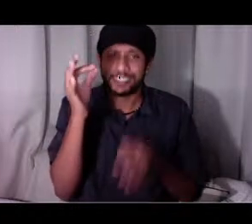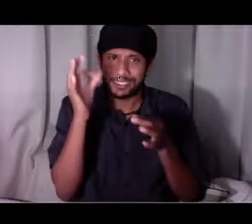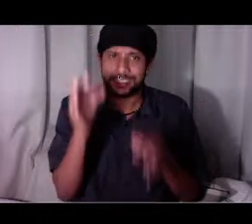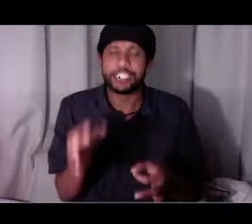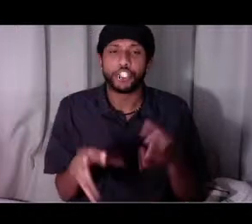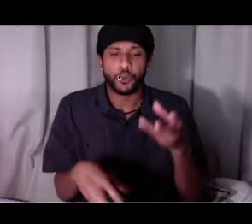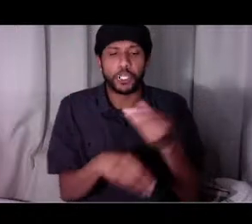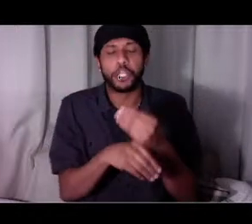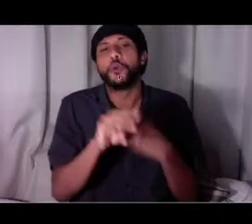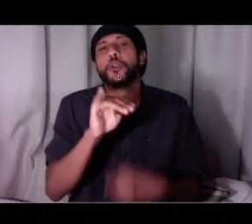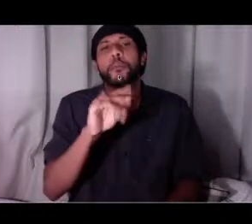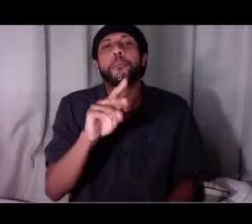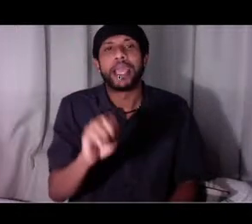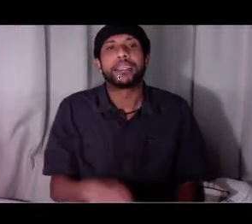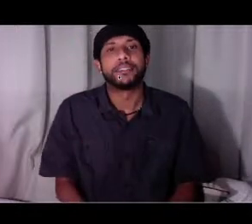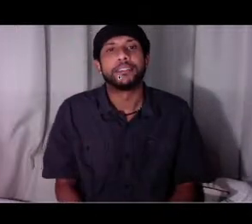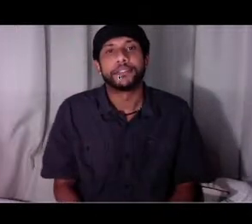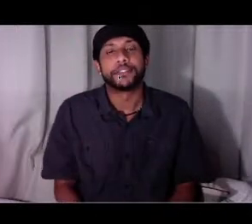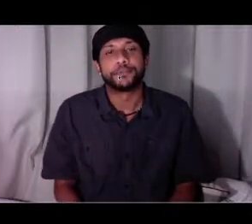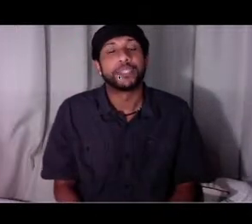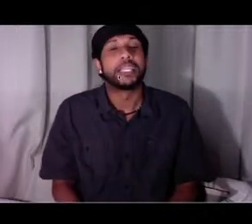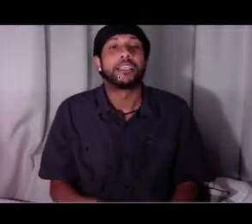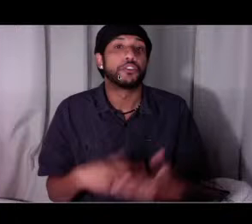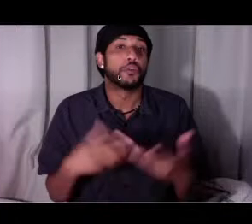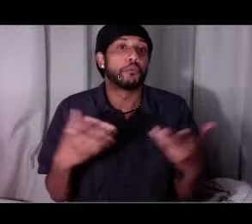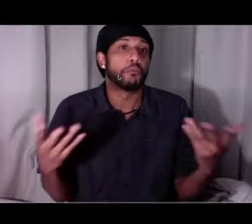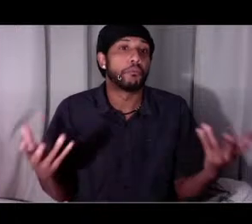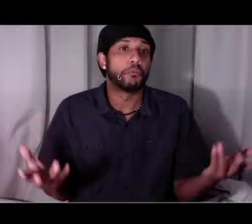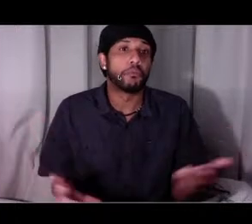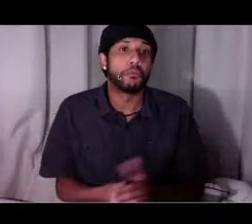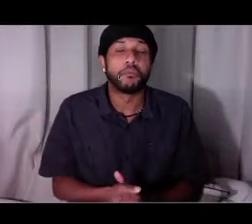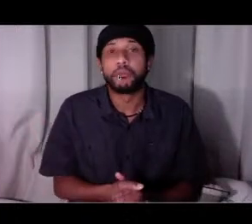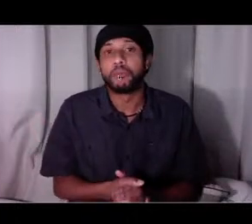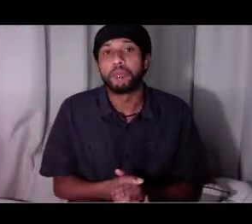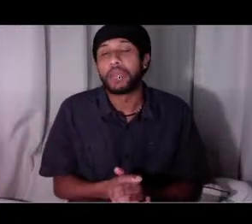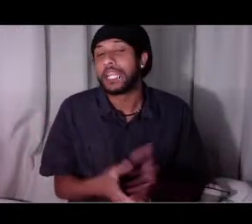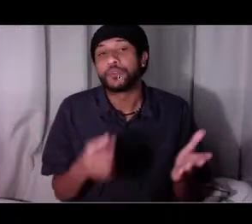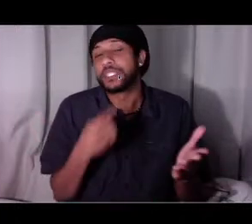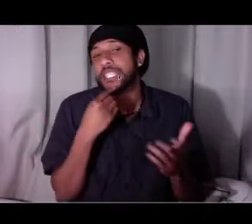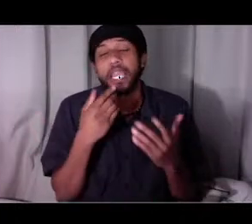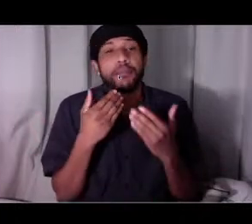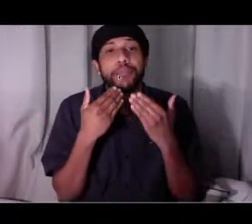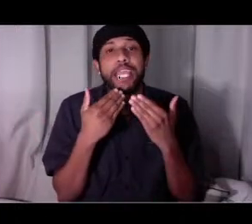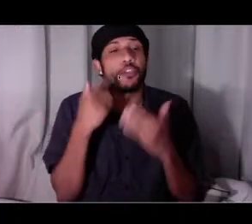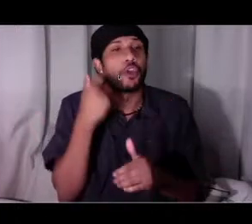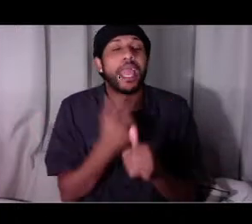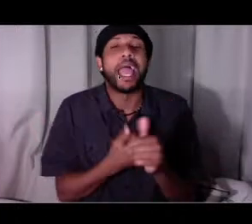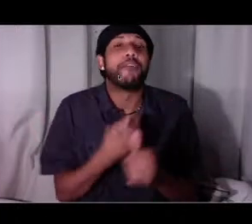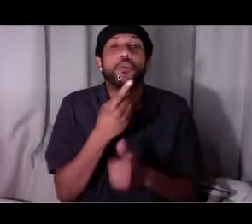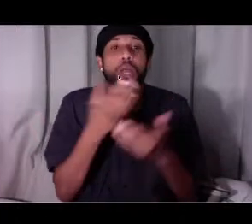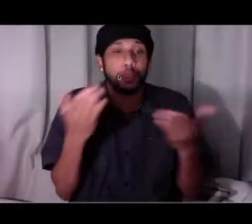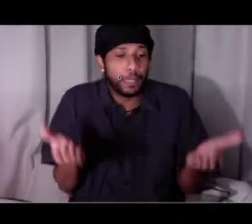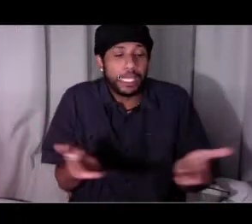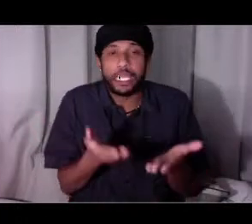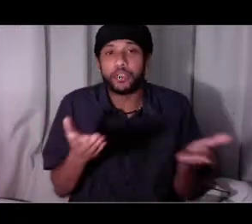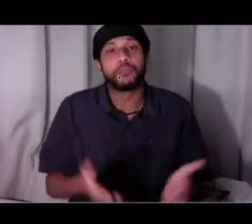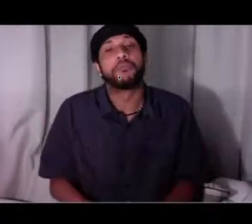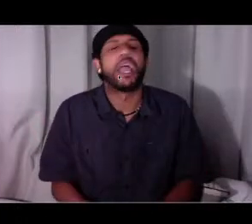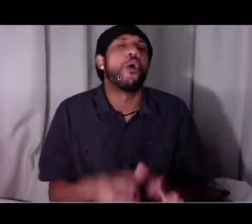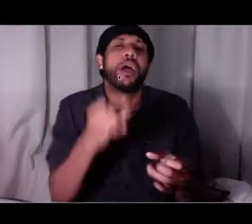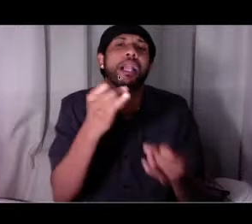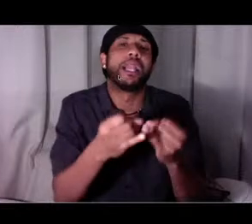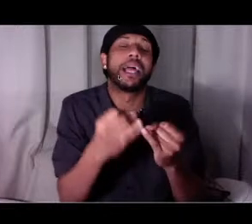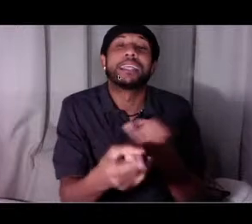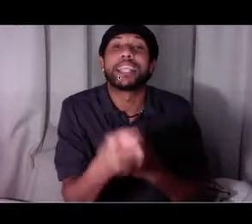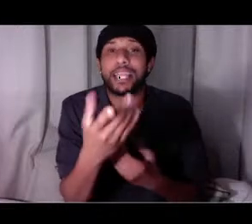that so I with that I do just say thank you to everyone for being out there one last